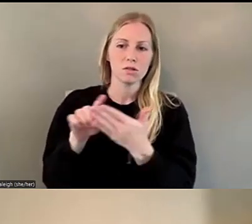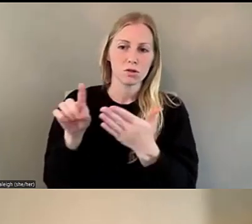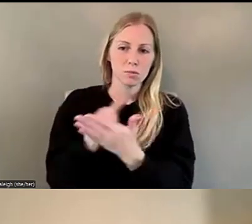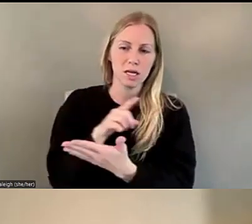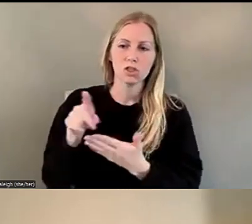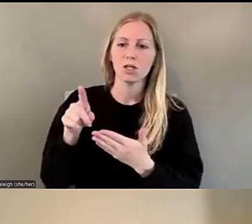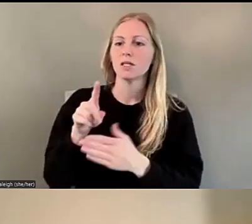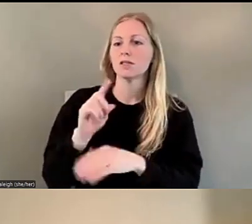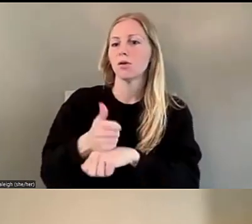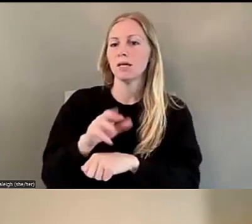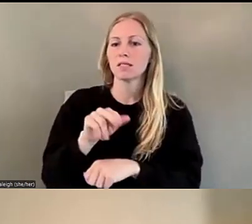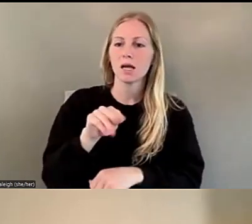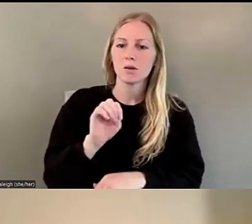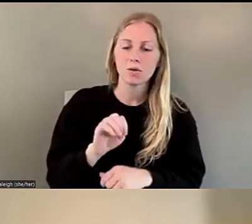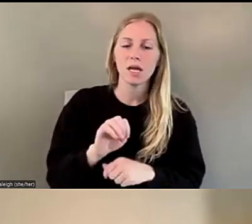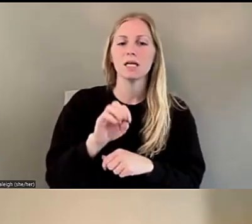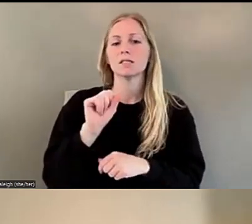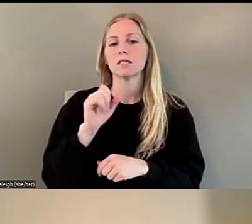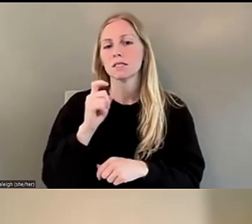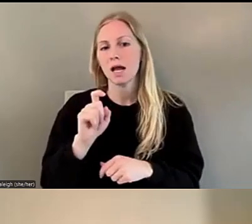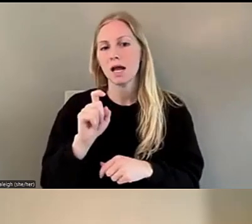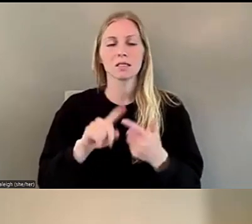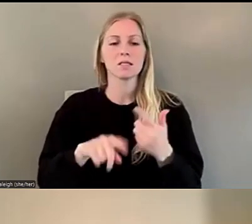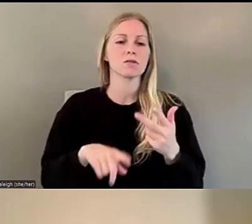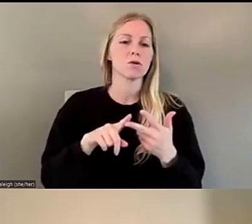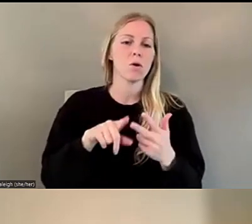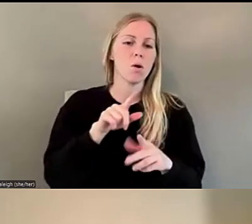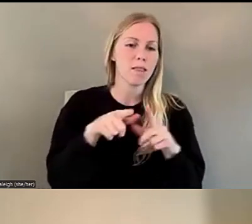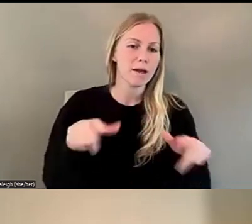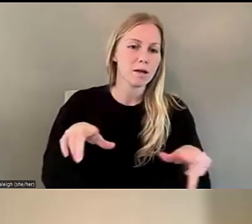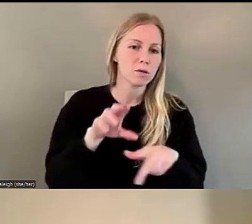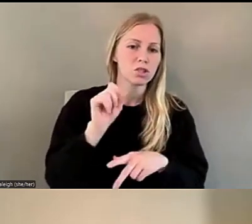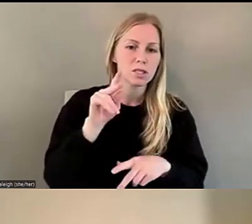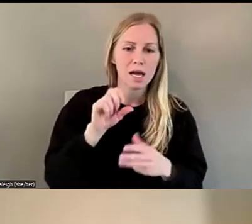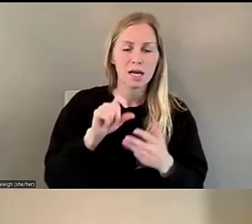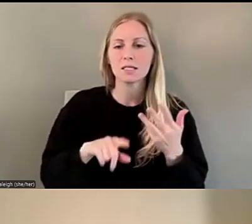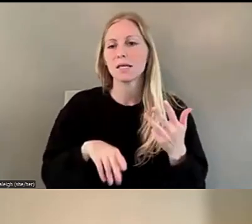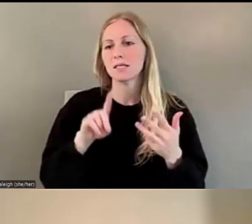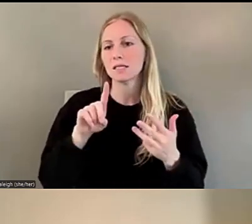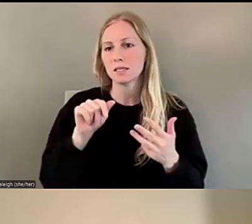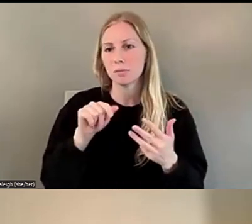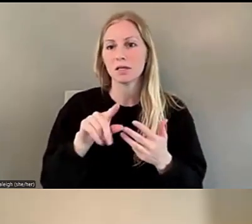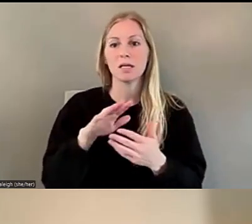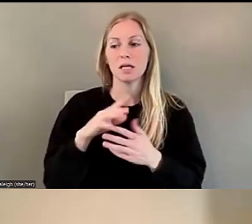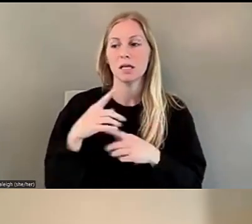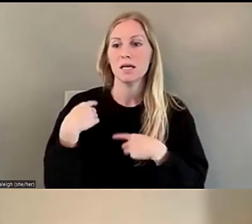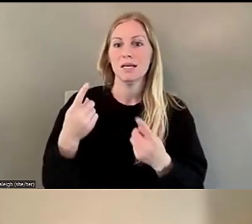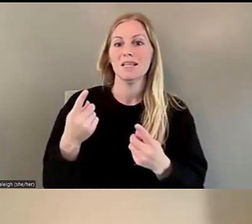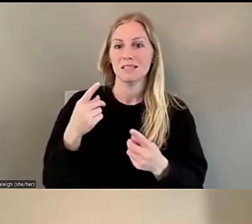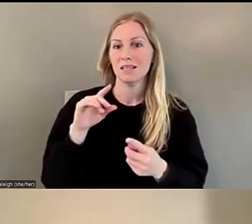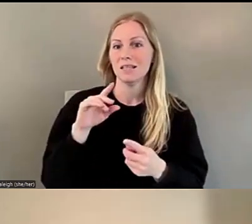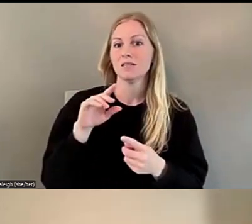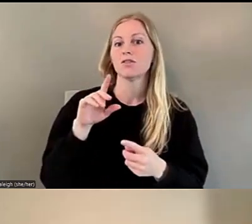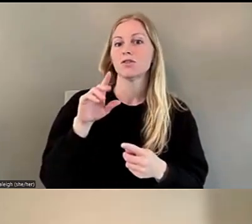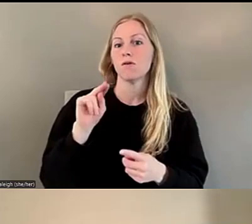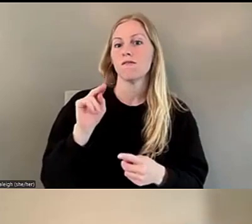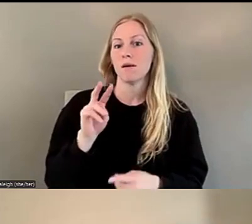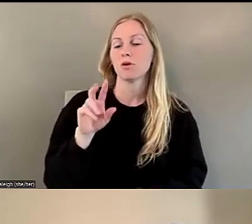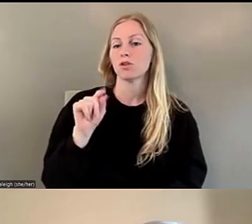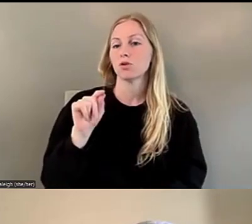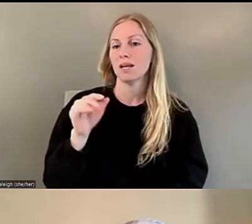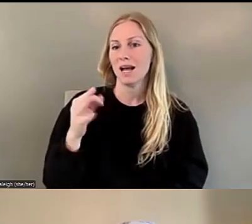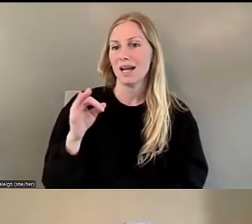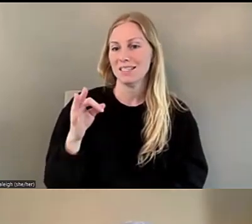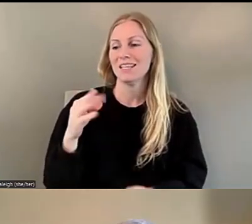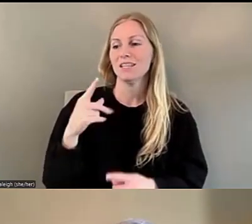sex, language status, and disability. Since joining the section in November 2019, Bridget has conducted 2